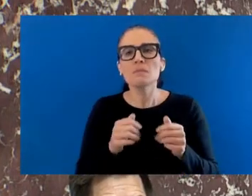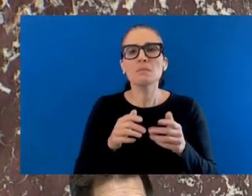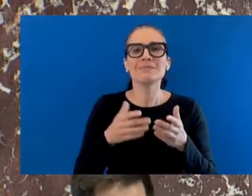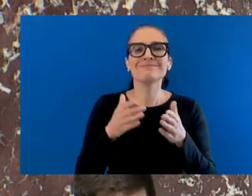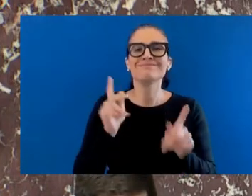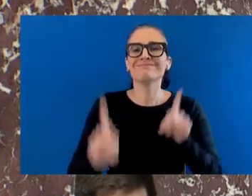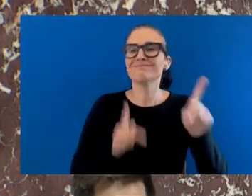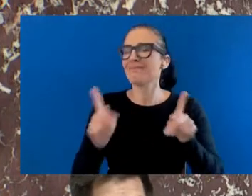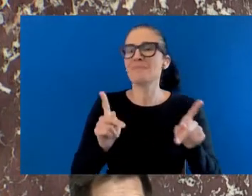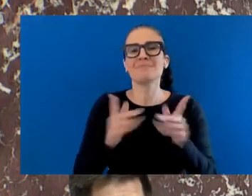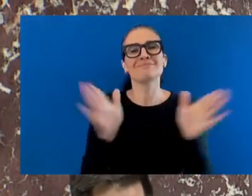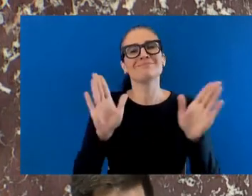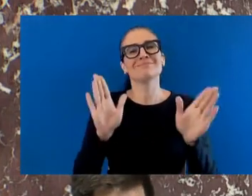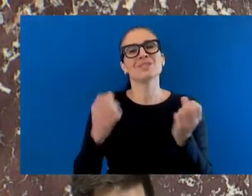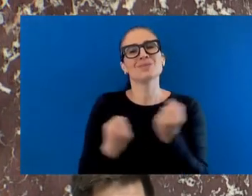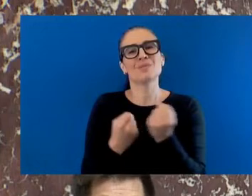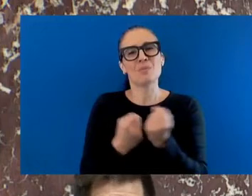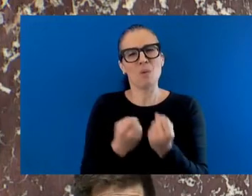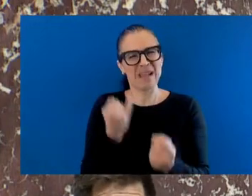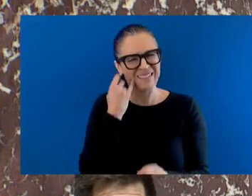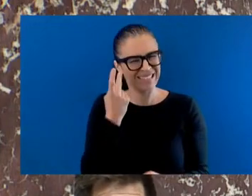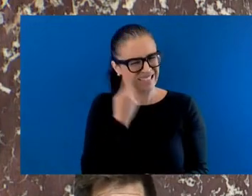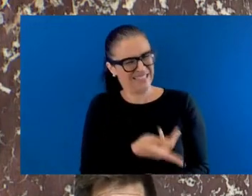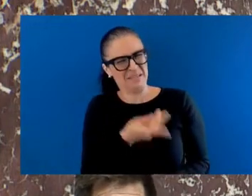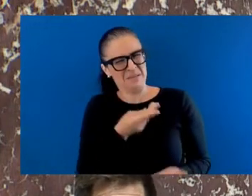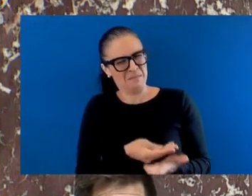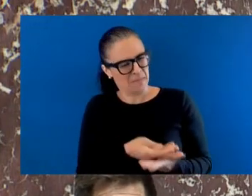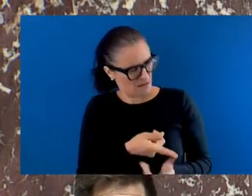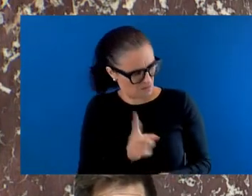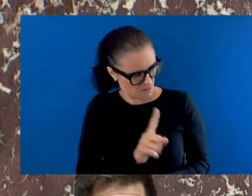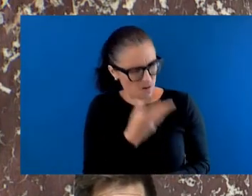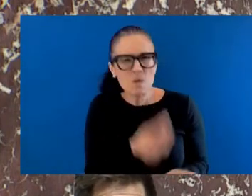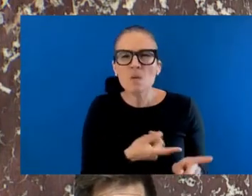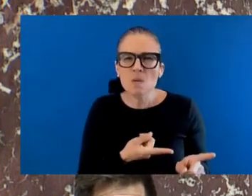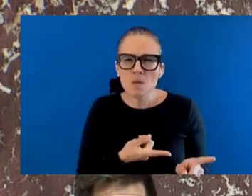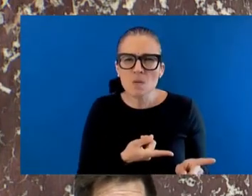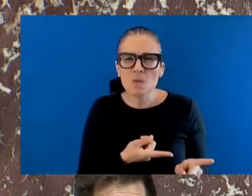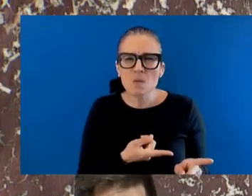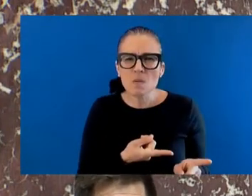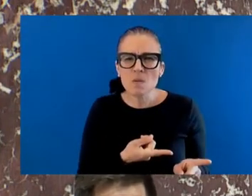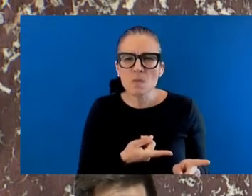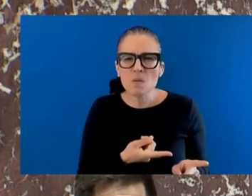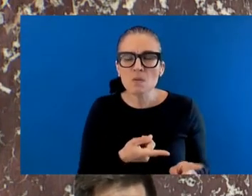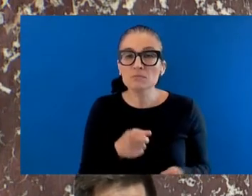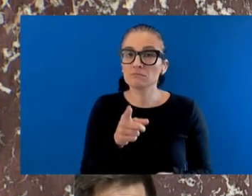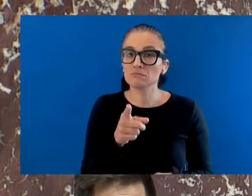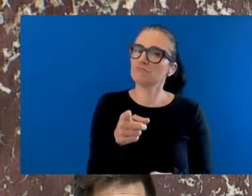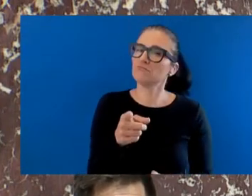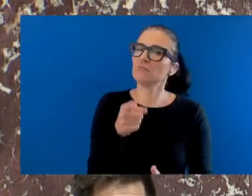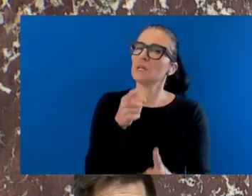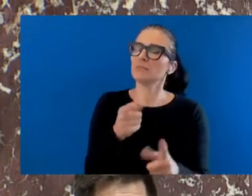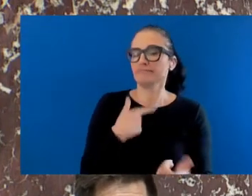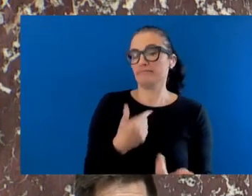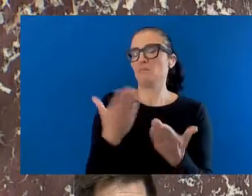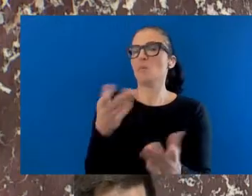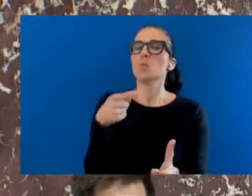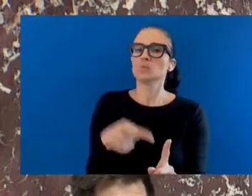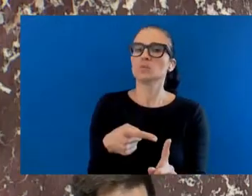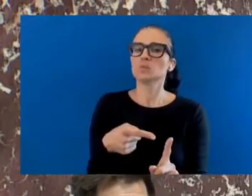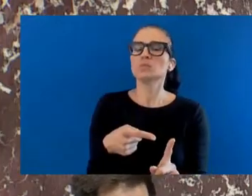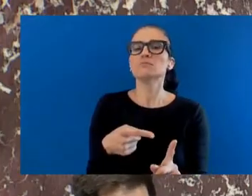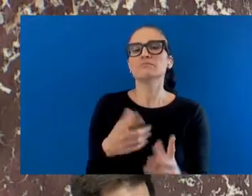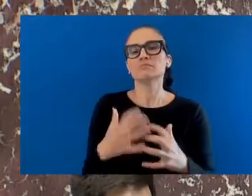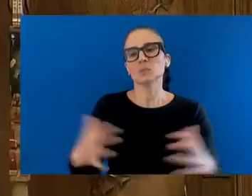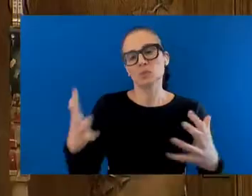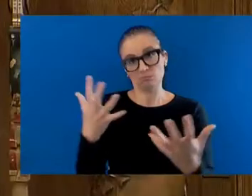being expended with any proper oversight or not. So that is the crux of the motion, and we do hope that the chamber will support it.